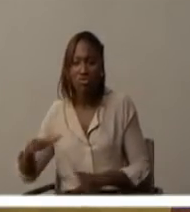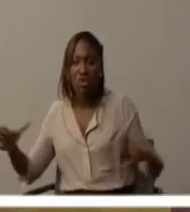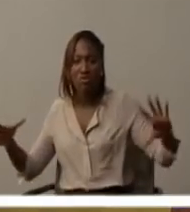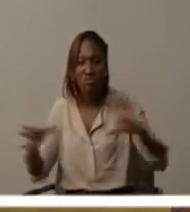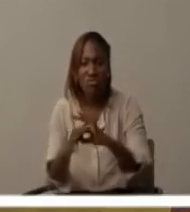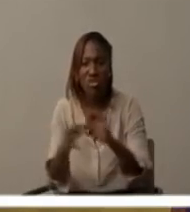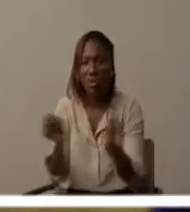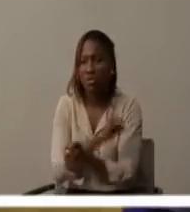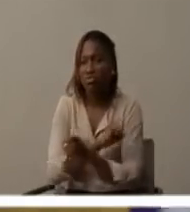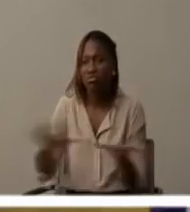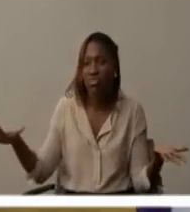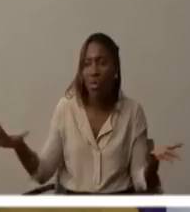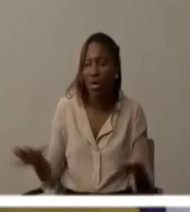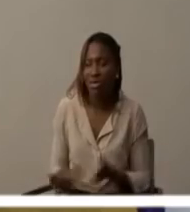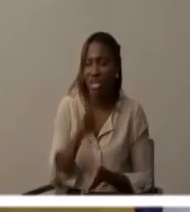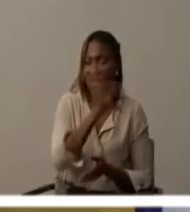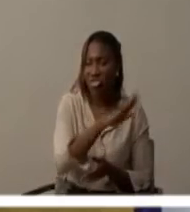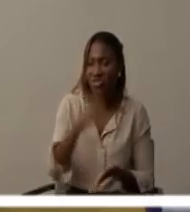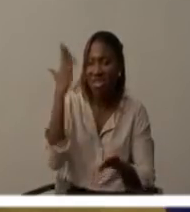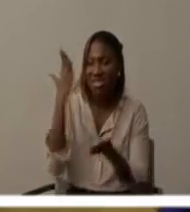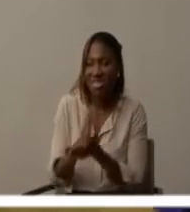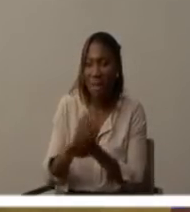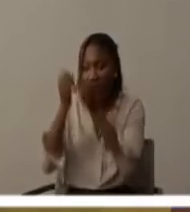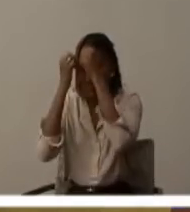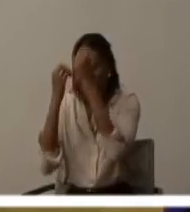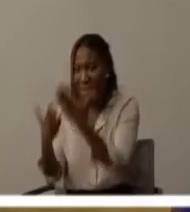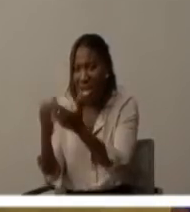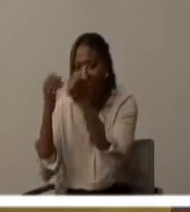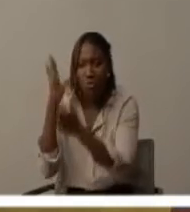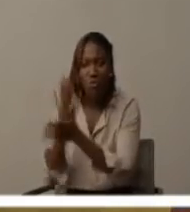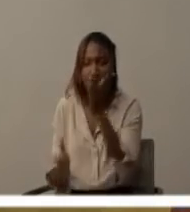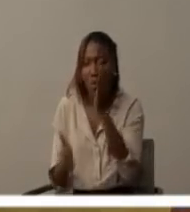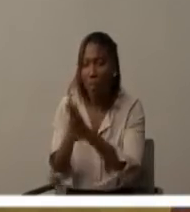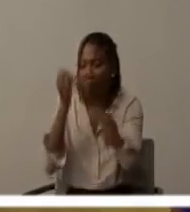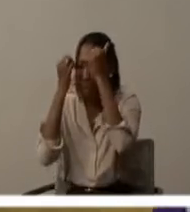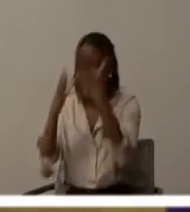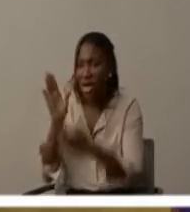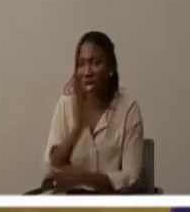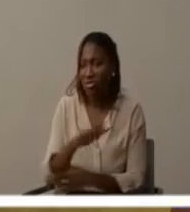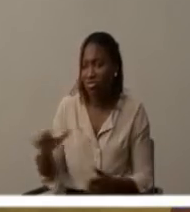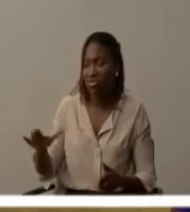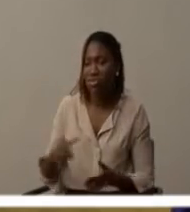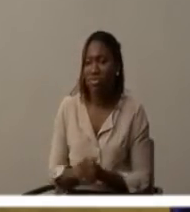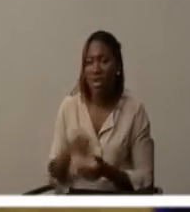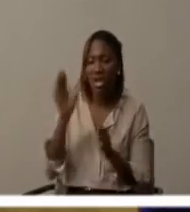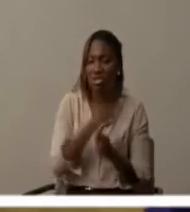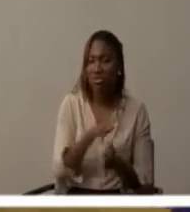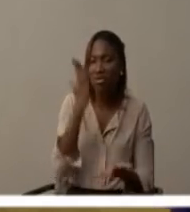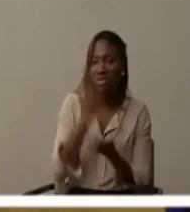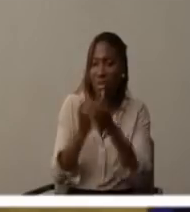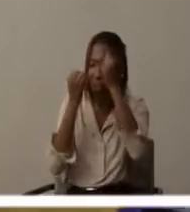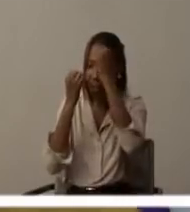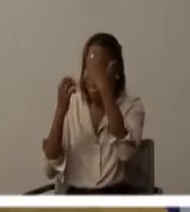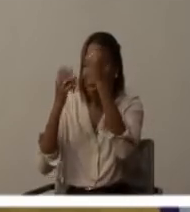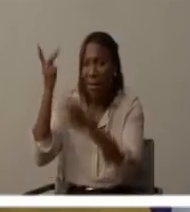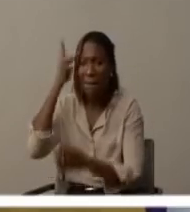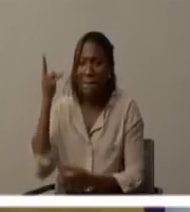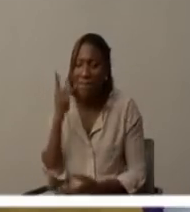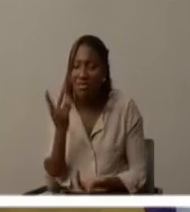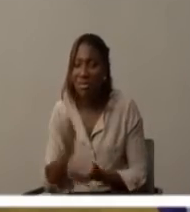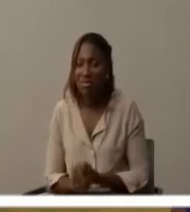where children have stopped obeying parents and parents feeling powerless in the face of their children. A destruction of our education